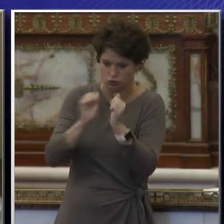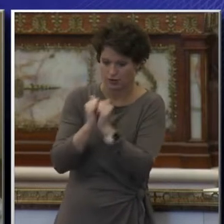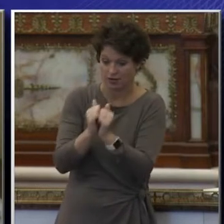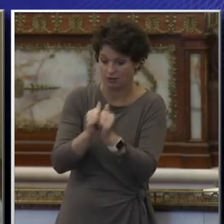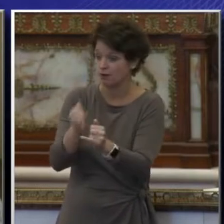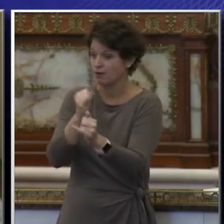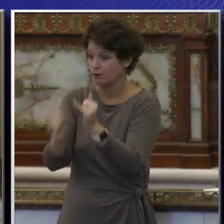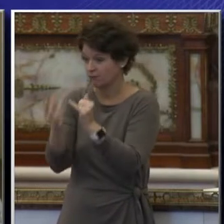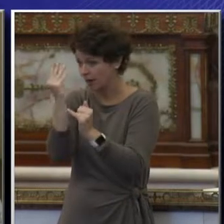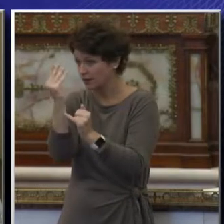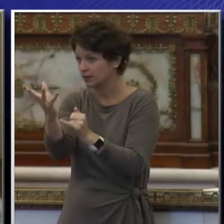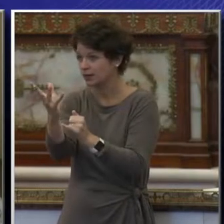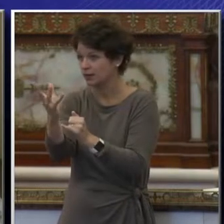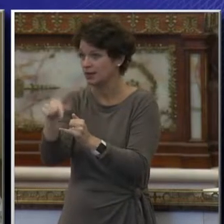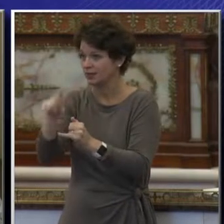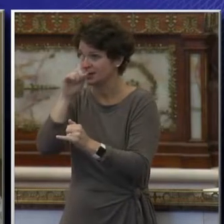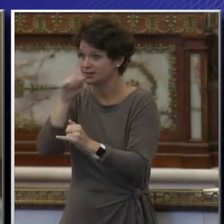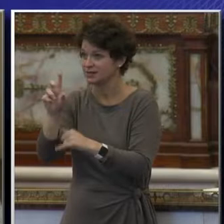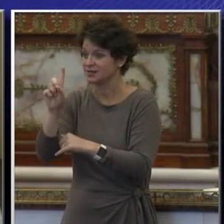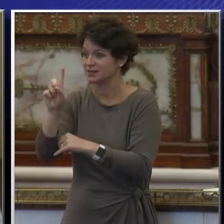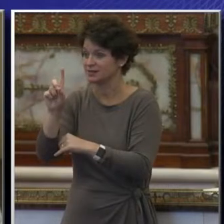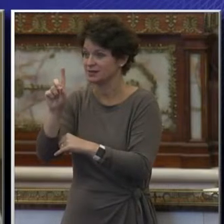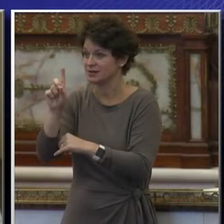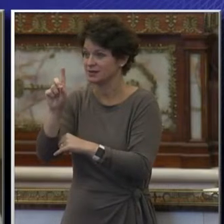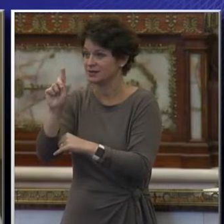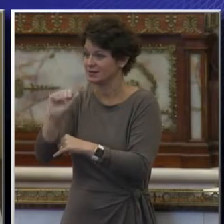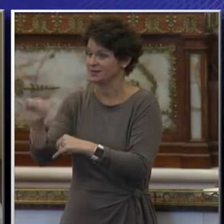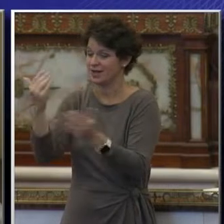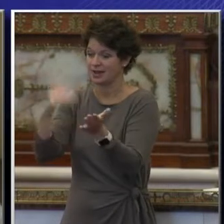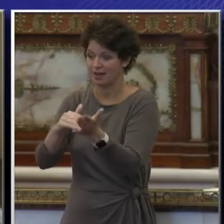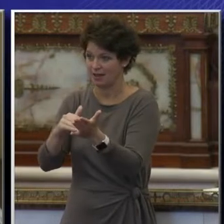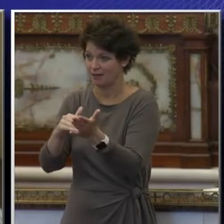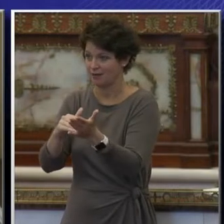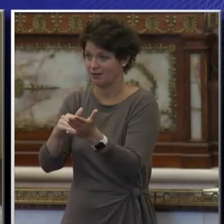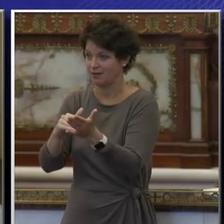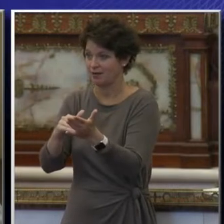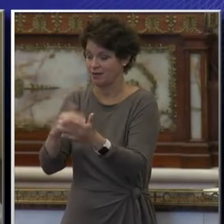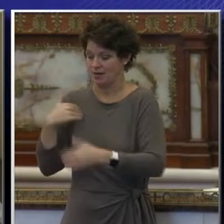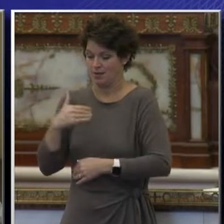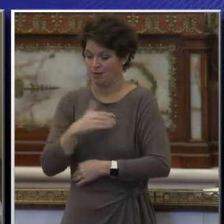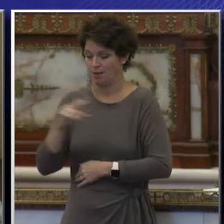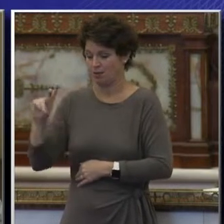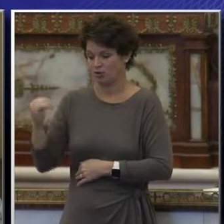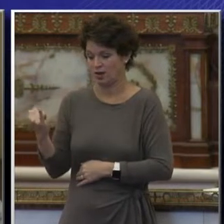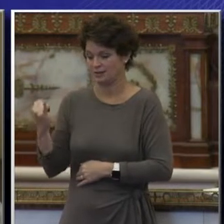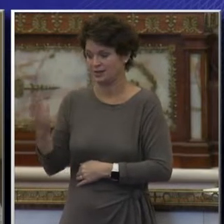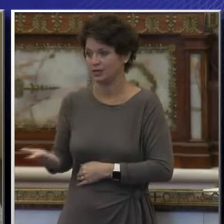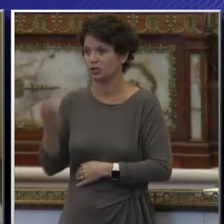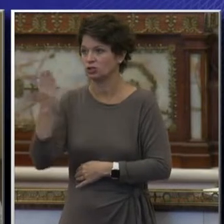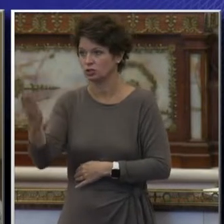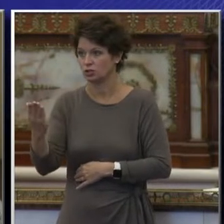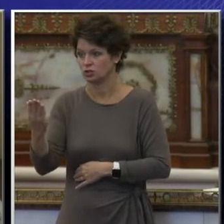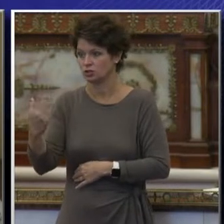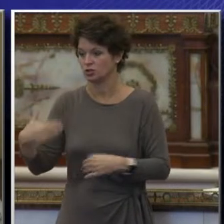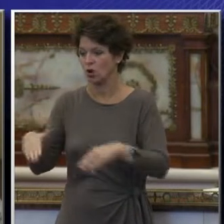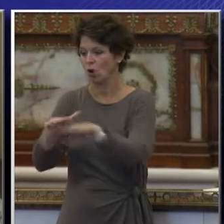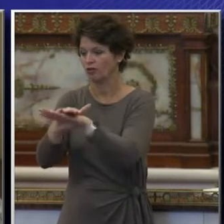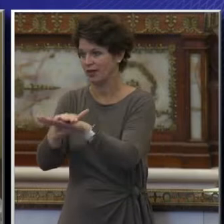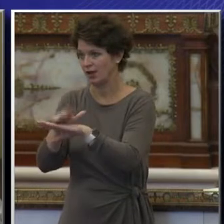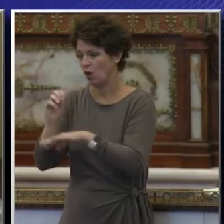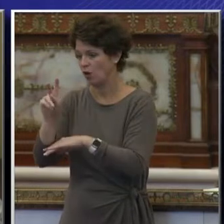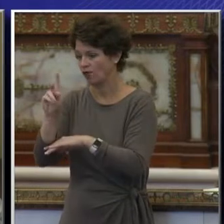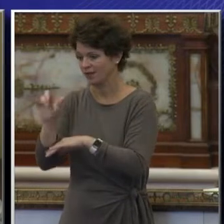Finally, this is the dating phase. Again, when Member Johnson introduces the overlay, we'll